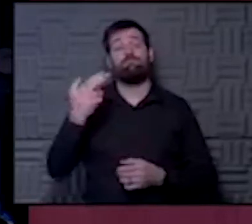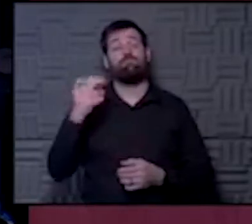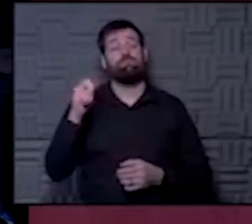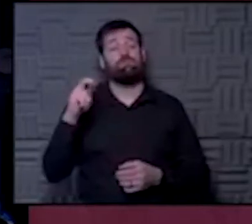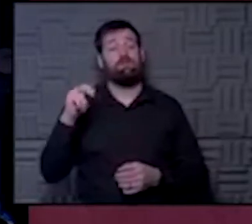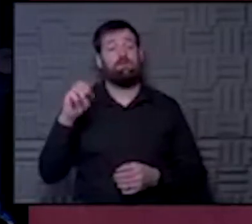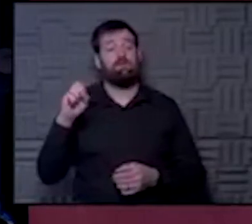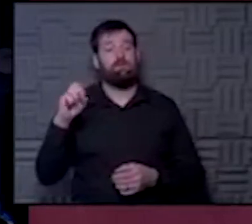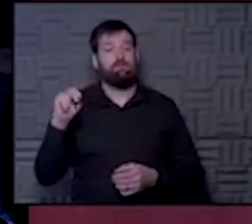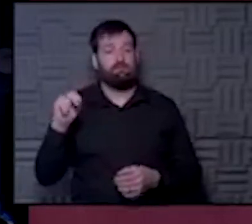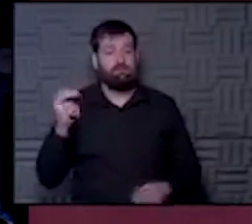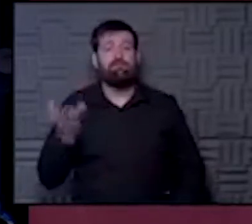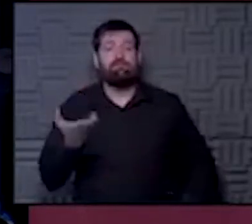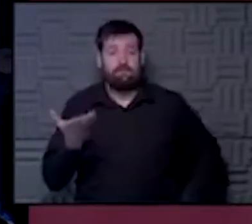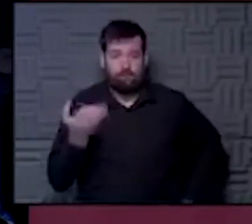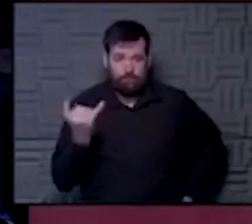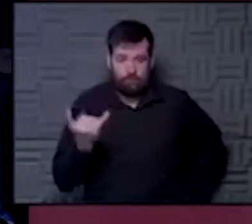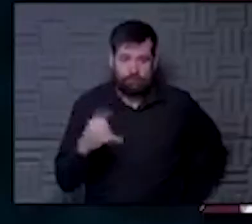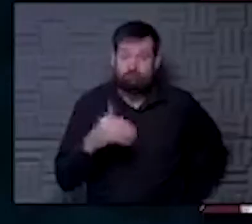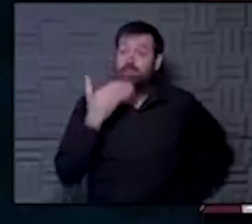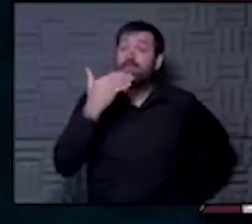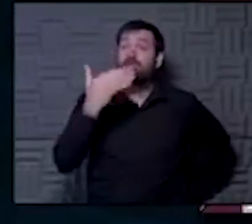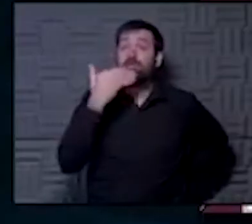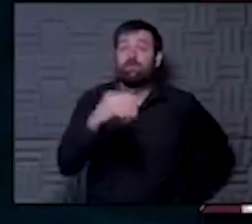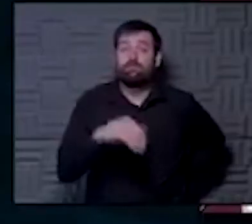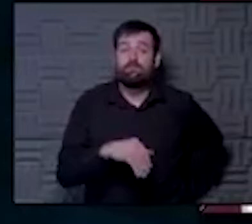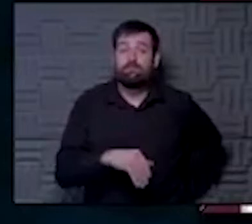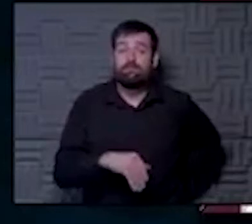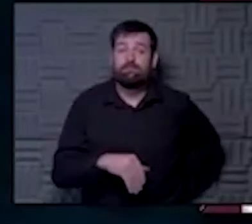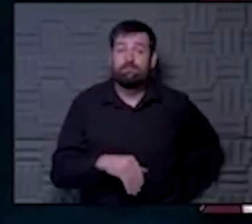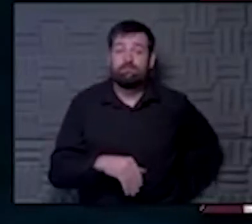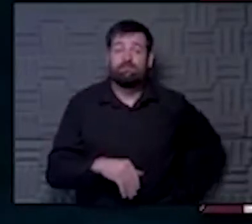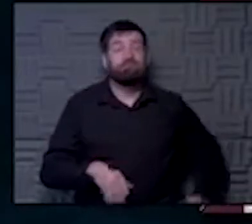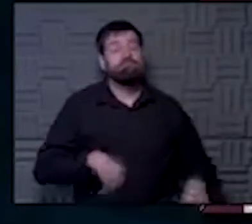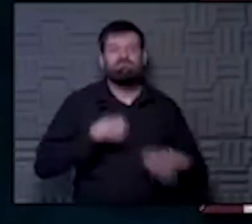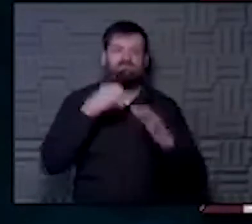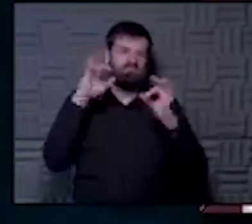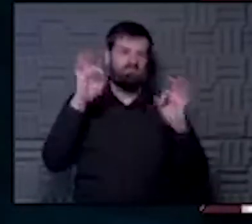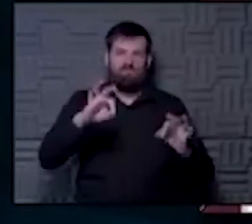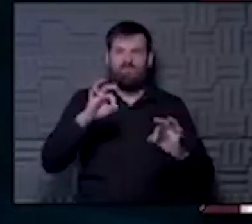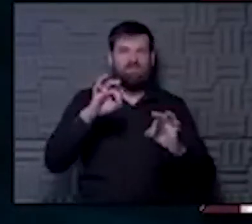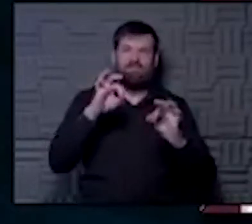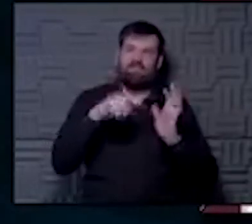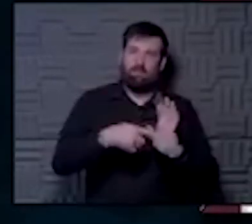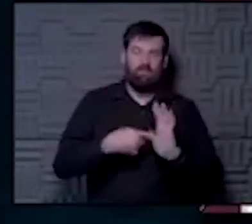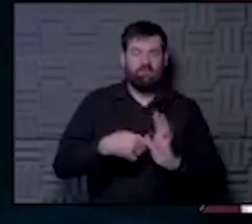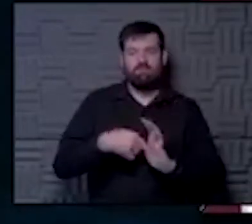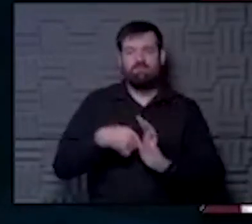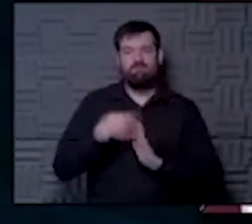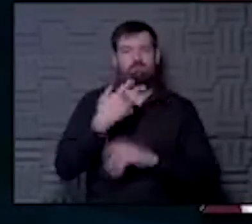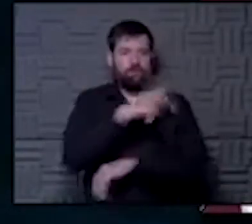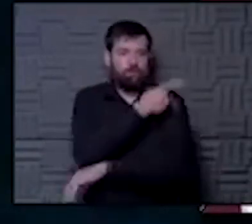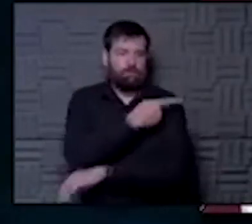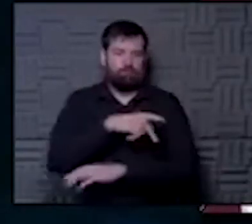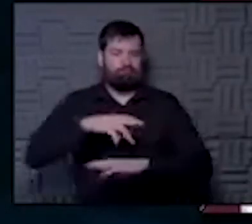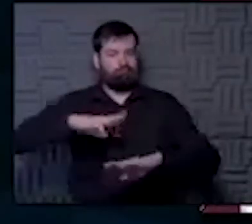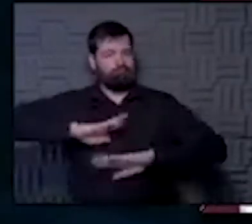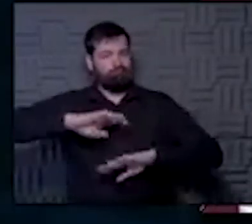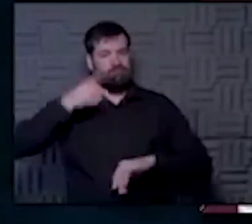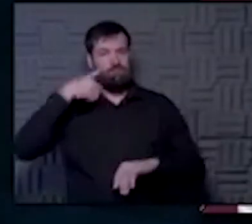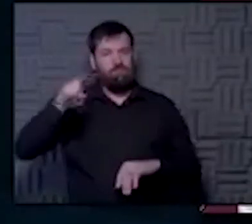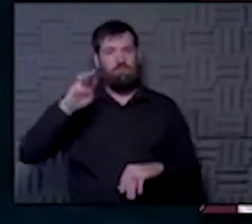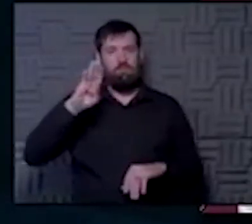I think you're here with us now. Thank you for joining us today. Paul is a perfect example of patients who meet the criteria for